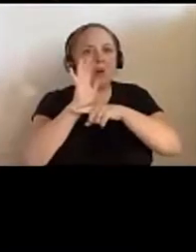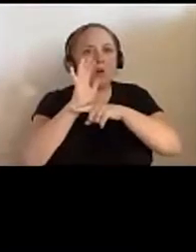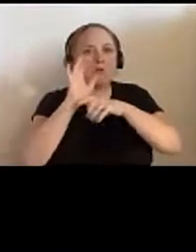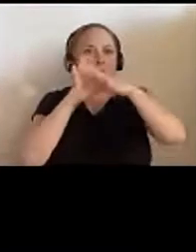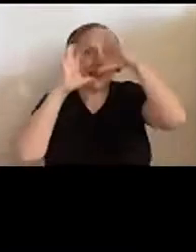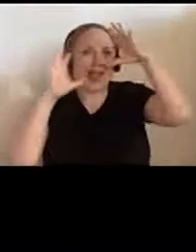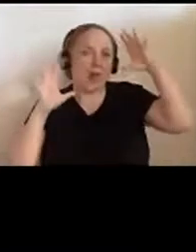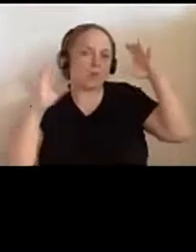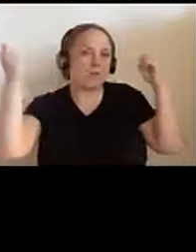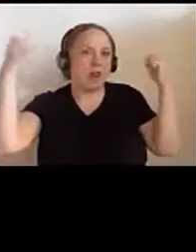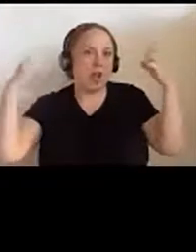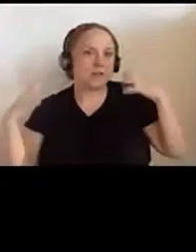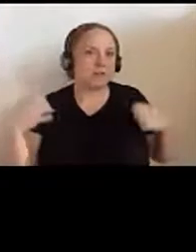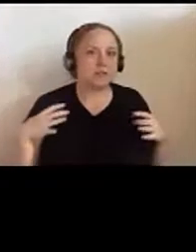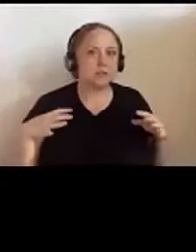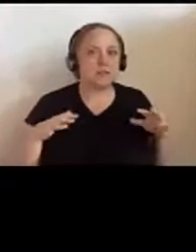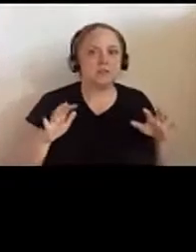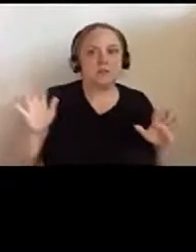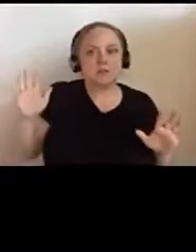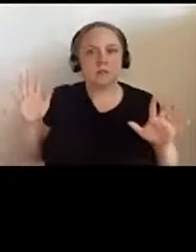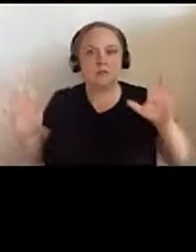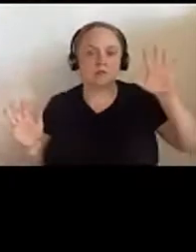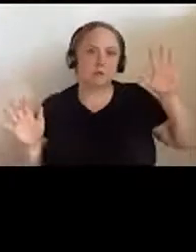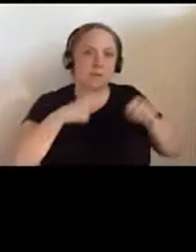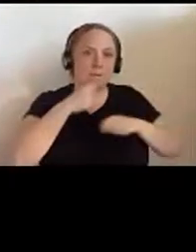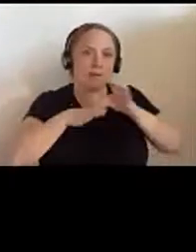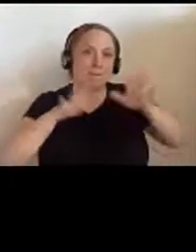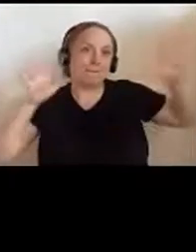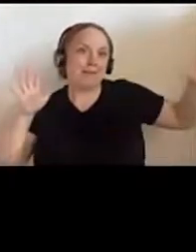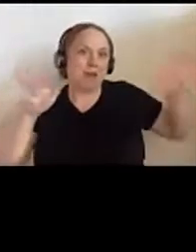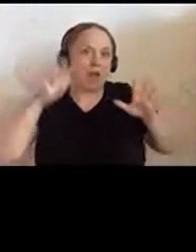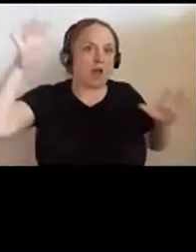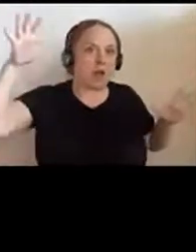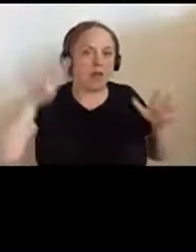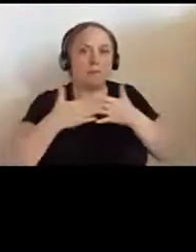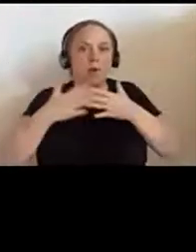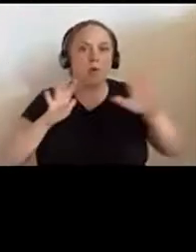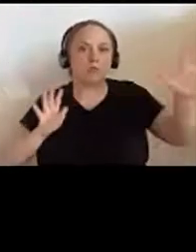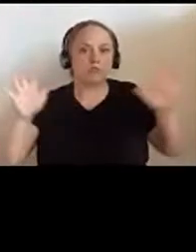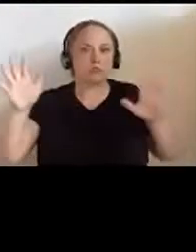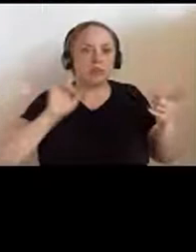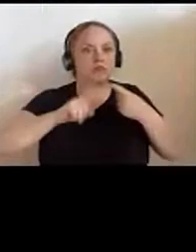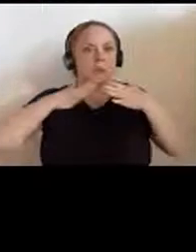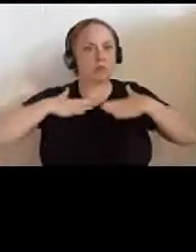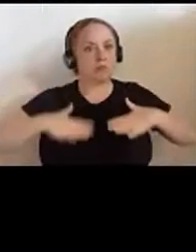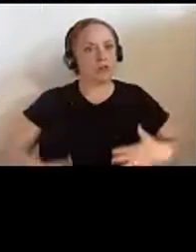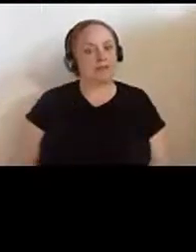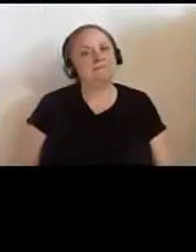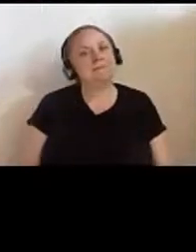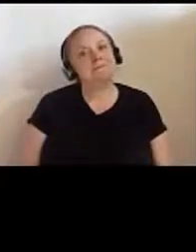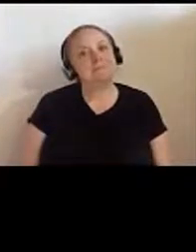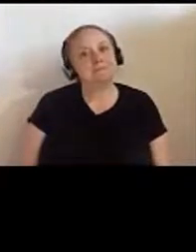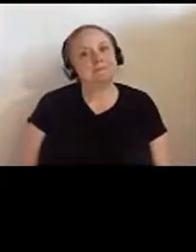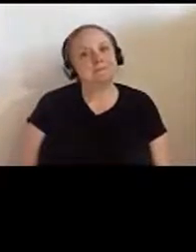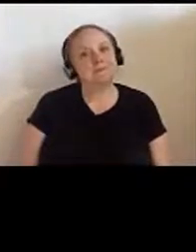you around, and as you gesture becomes bigger and more animated and responds to your body. So